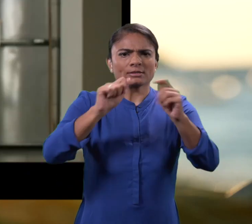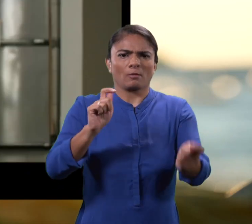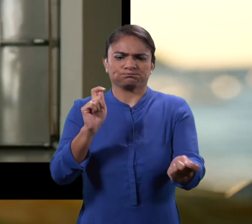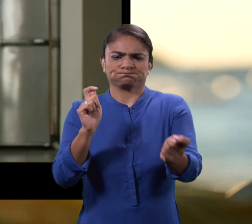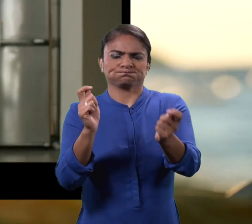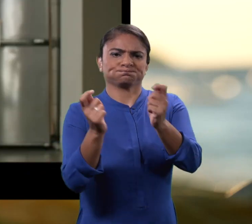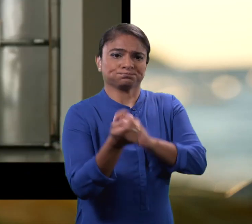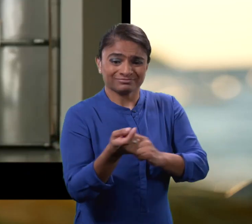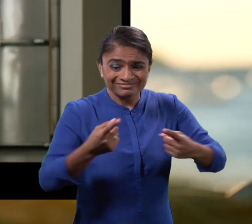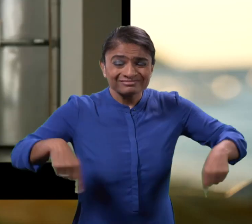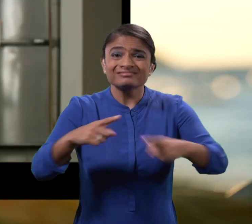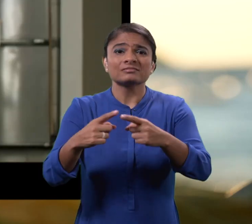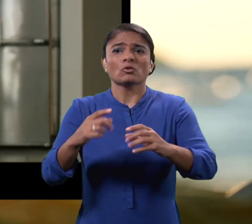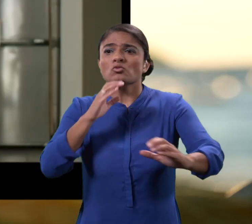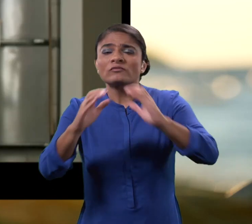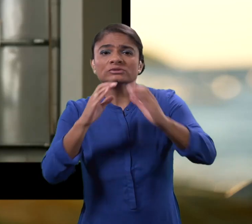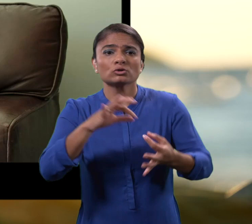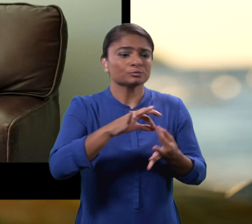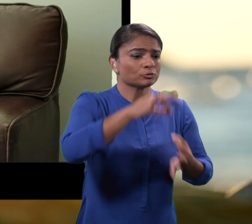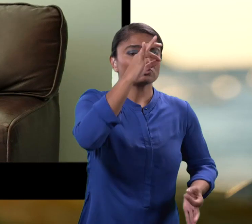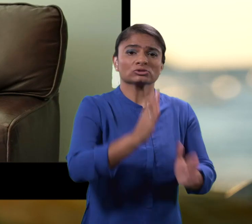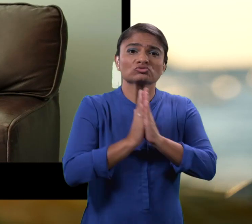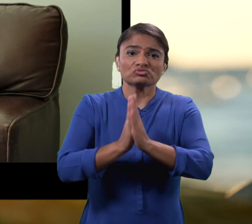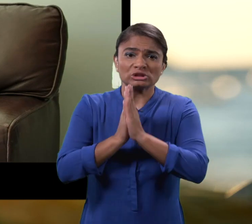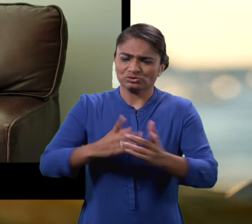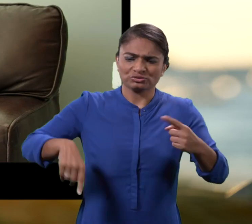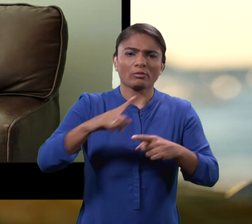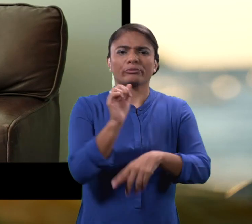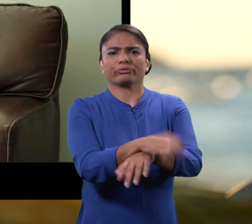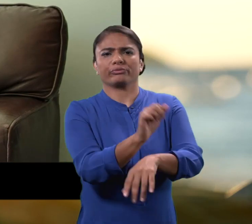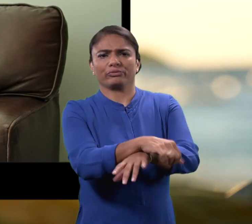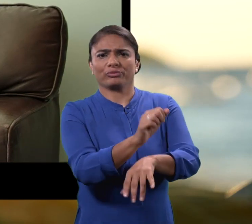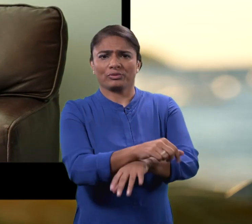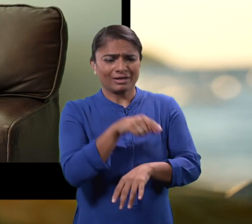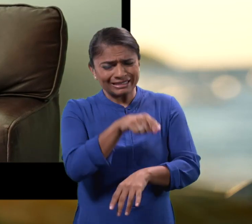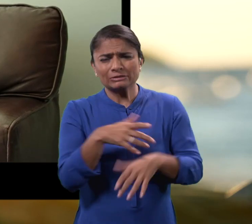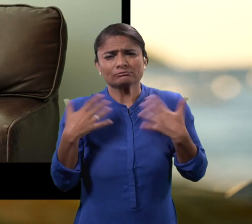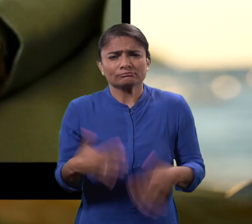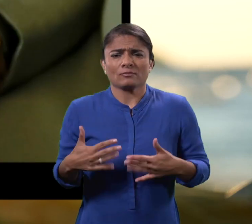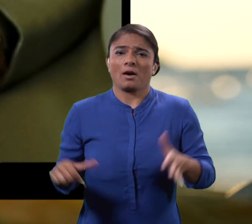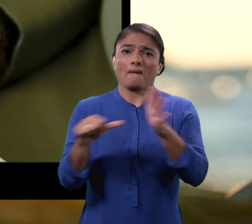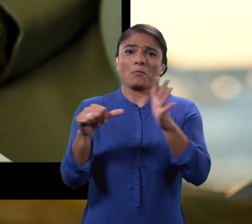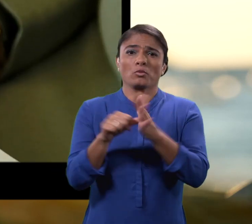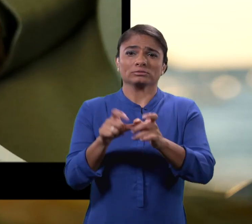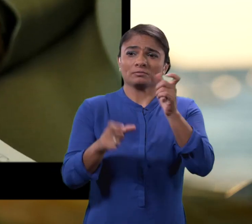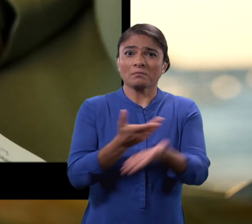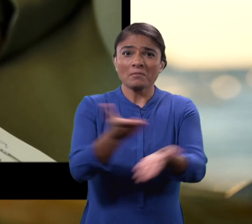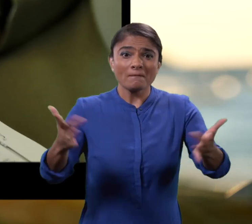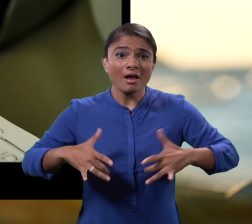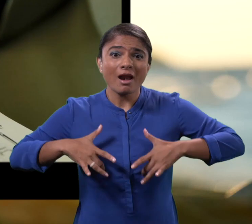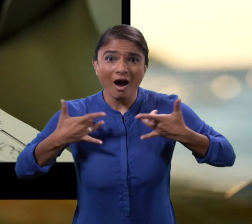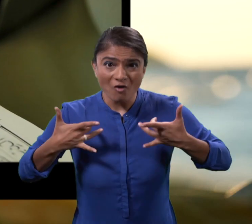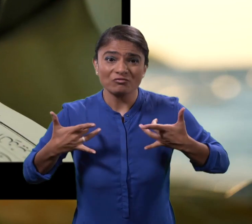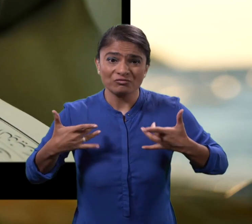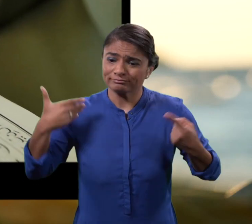narrative, that discourse that's been ignored. And because it plays an important role, as I say,